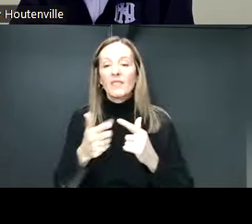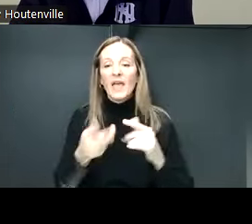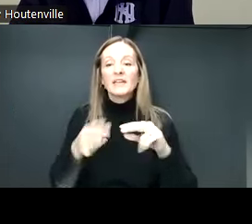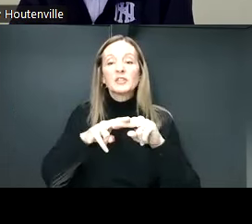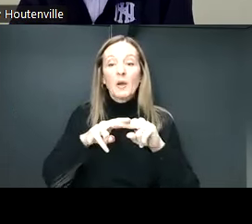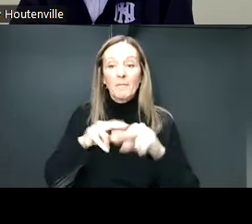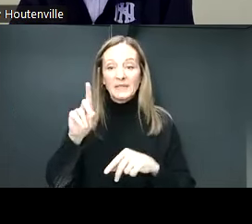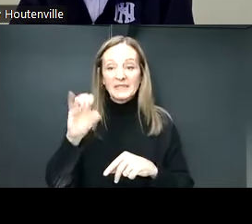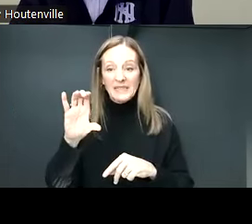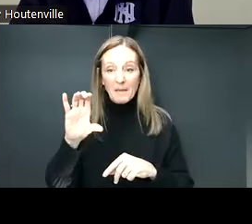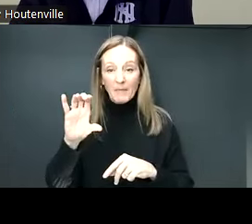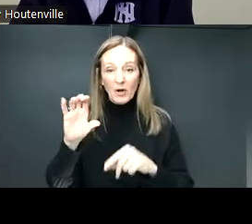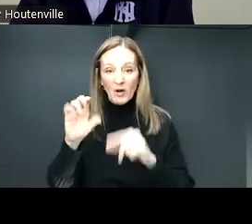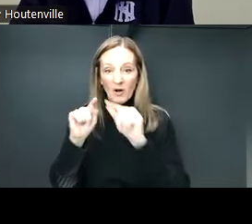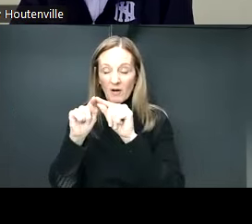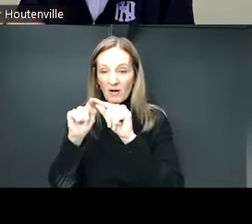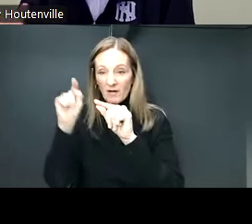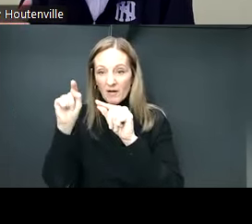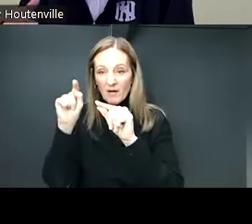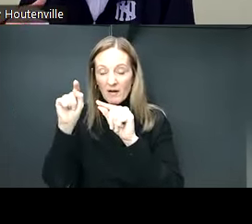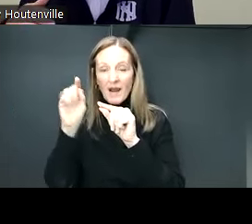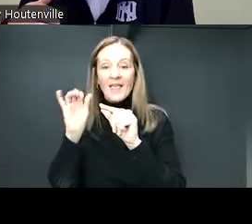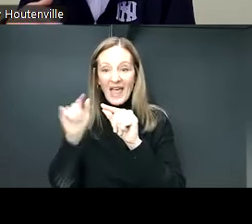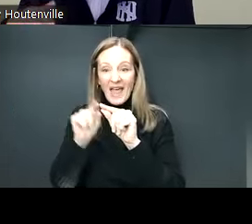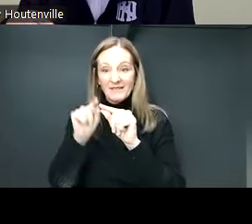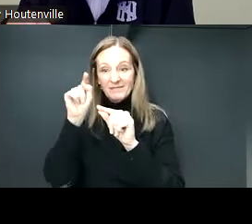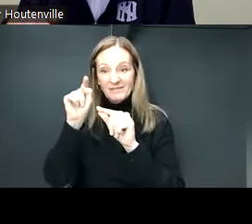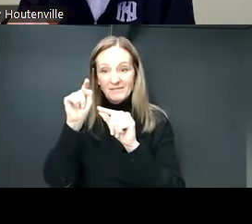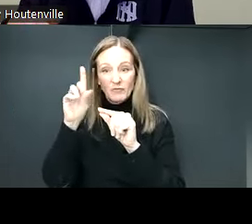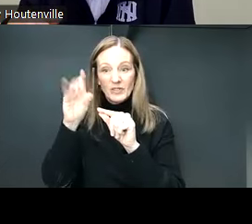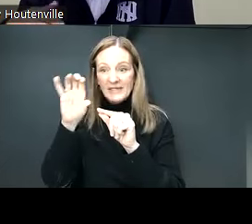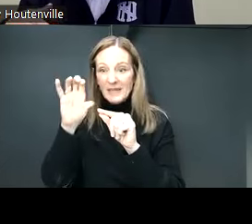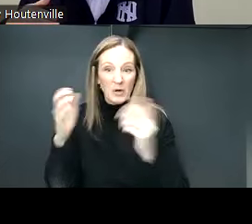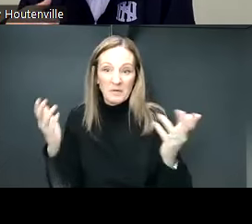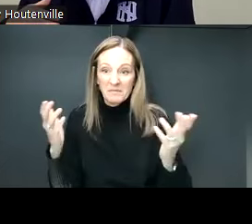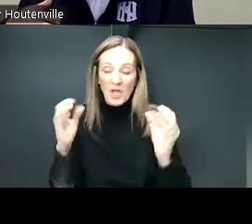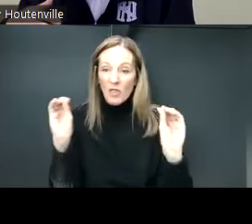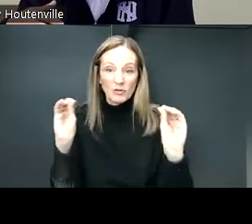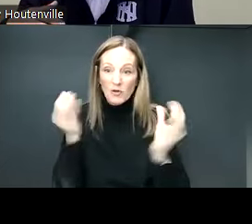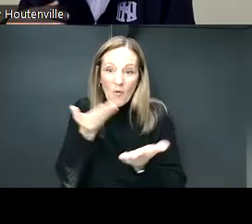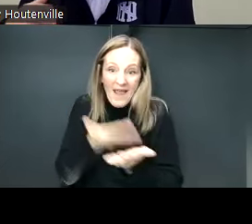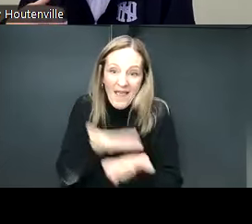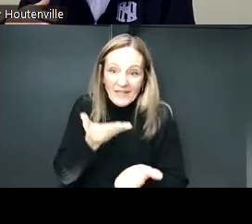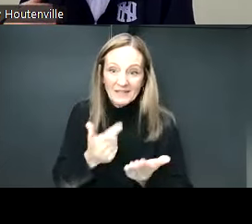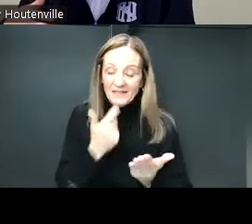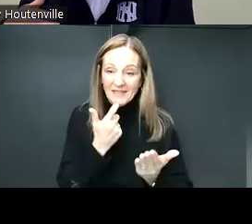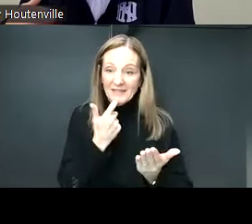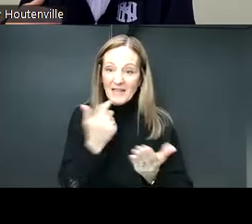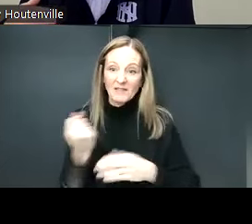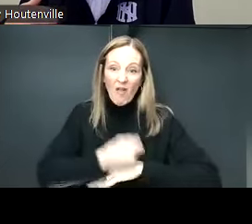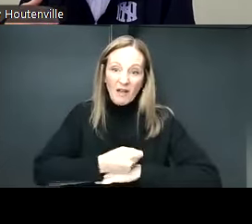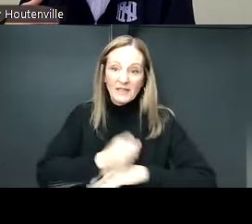point in the middle for December. That jump, there's no evidence to suggest that the lockdown and kind of the change in